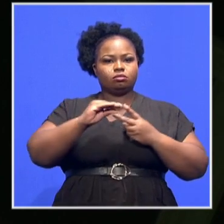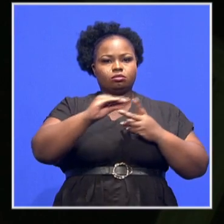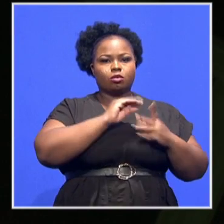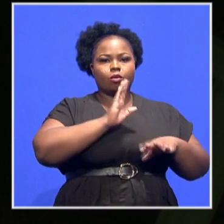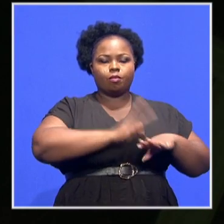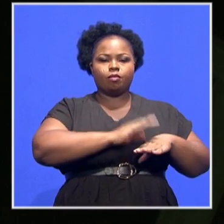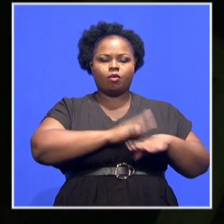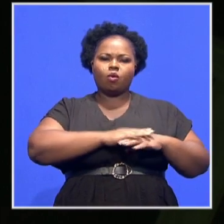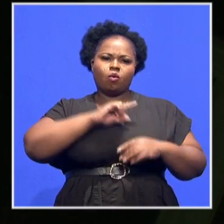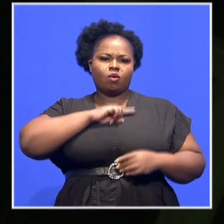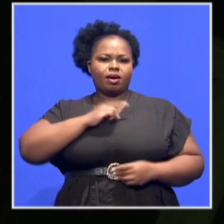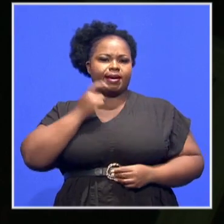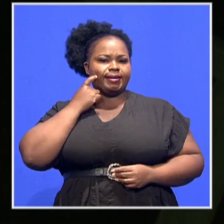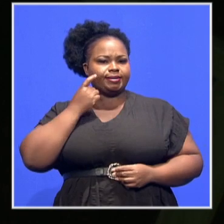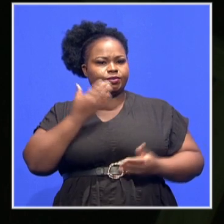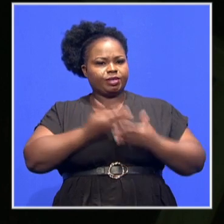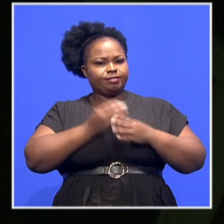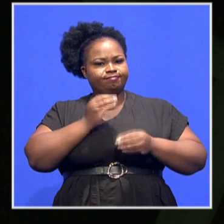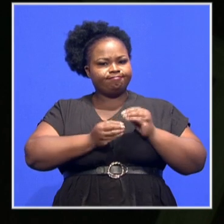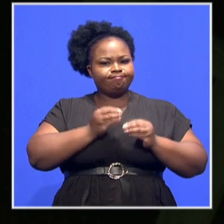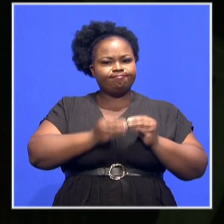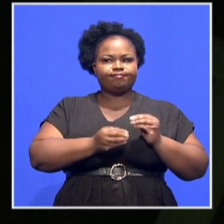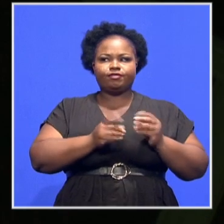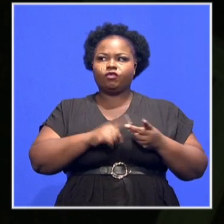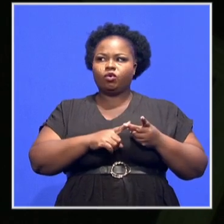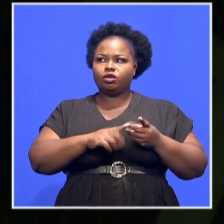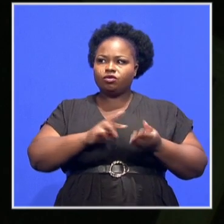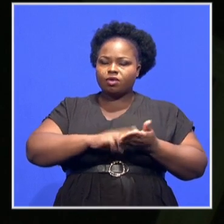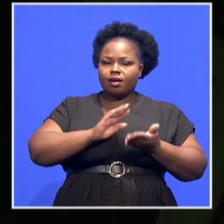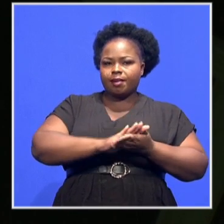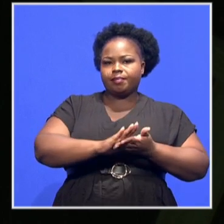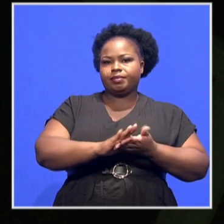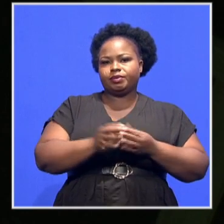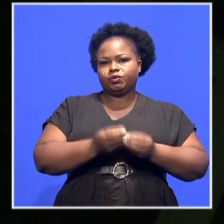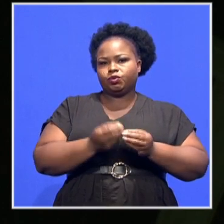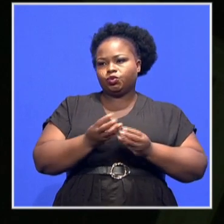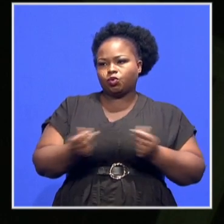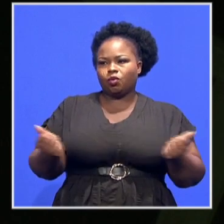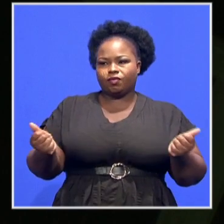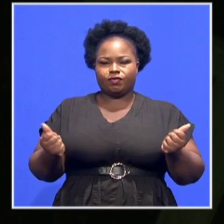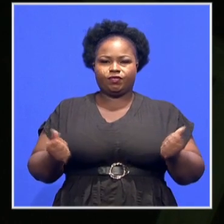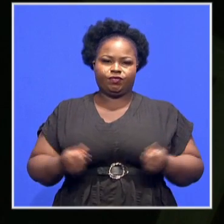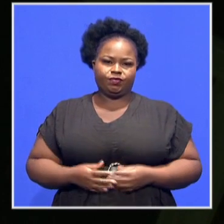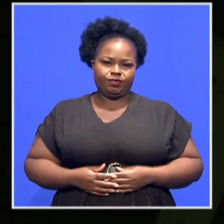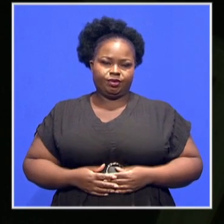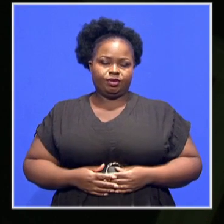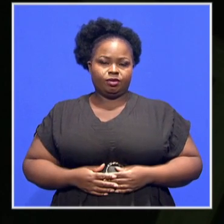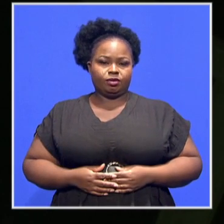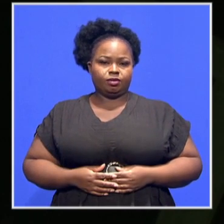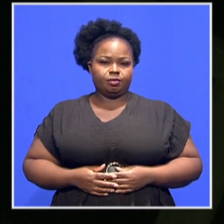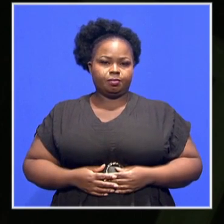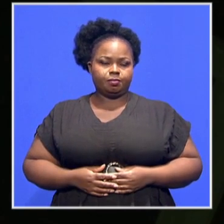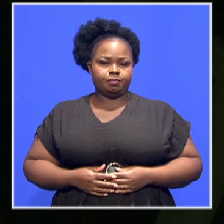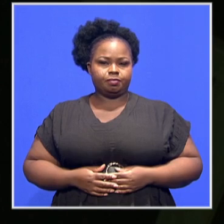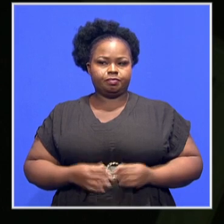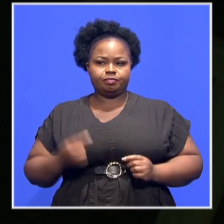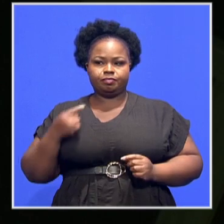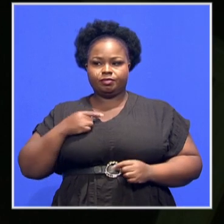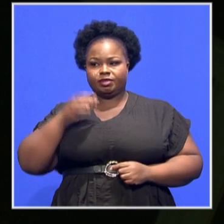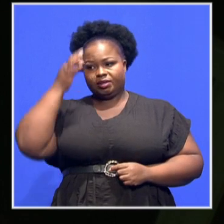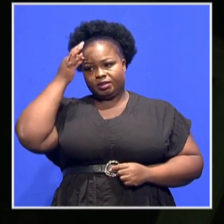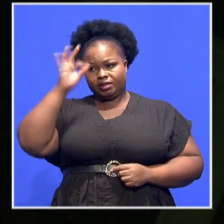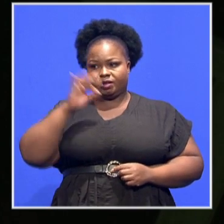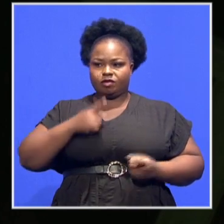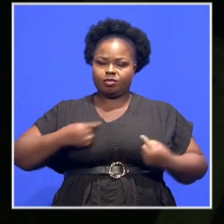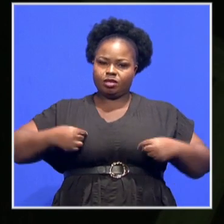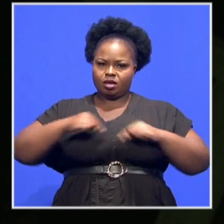upgrading as well as maintenance and rehabilitation. This is our government demonstrating